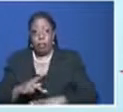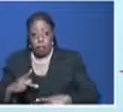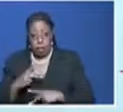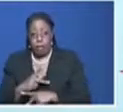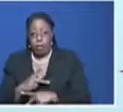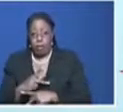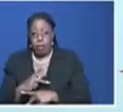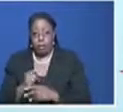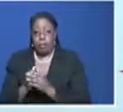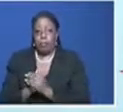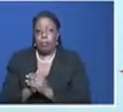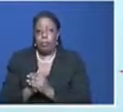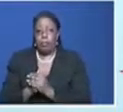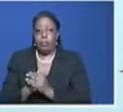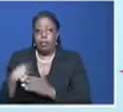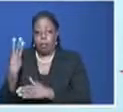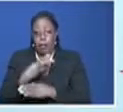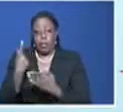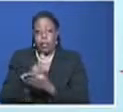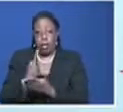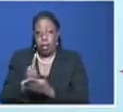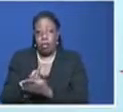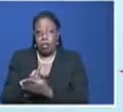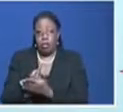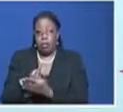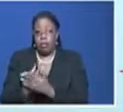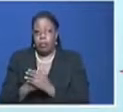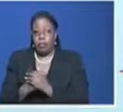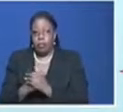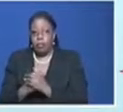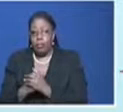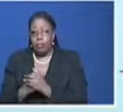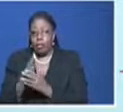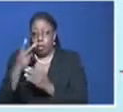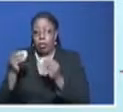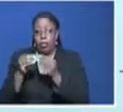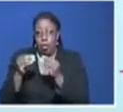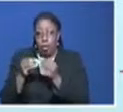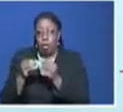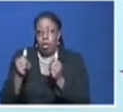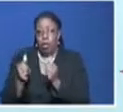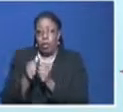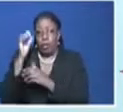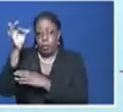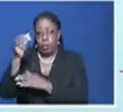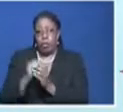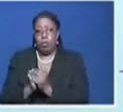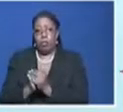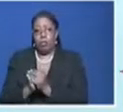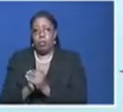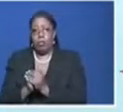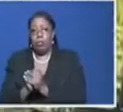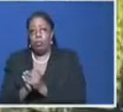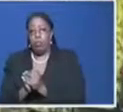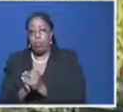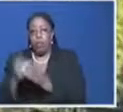Cygnus, and we are in discussions with them to look at securing more deals for the future. President of Bahamas Striping Group of Companies,